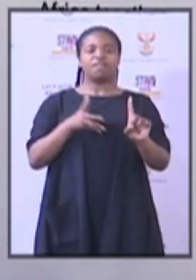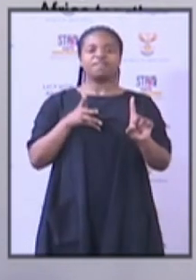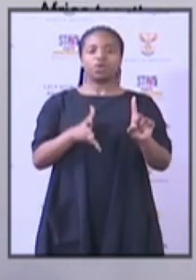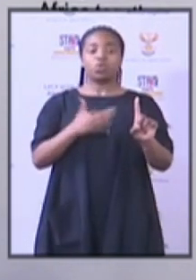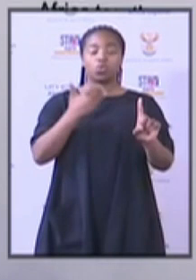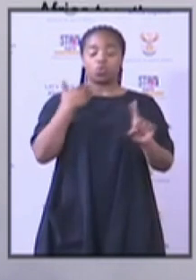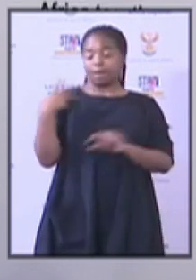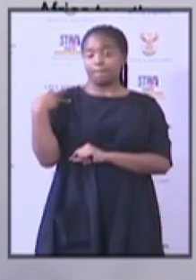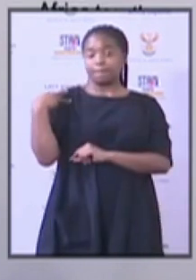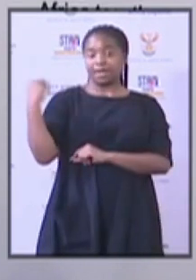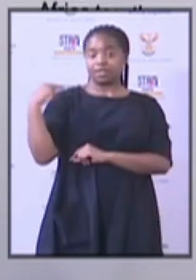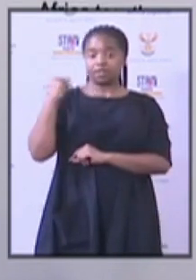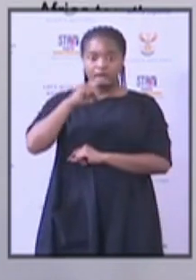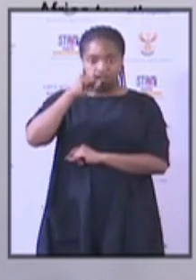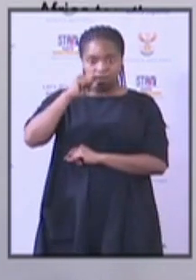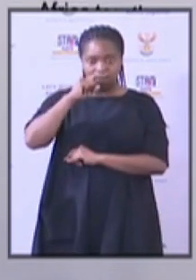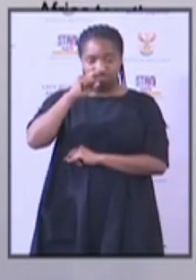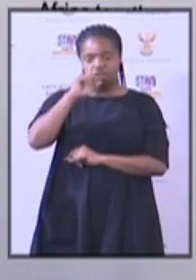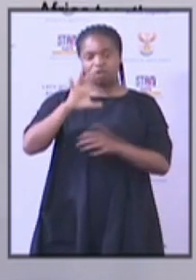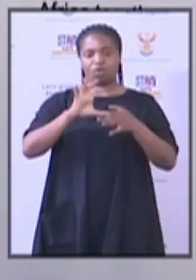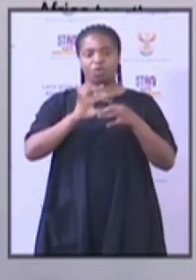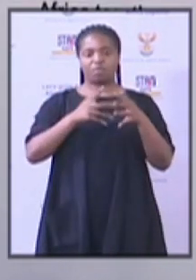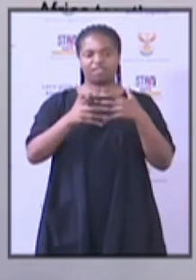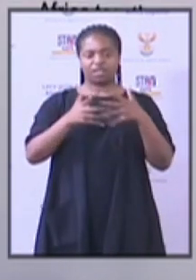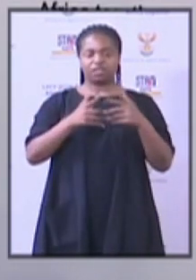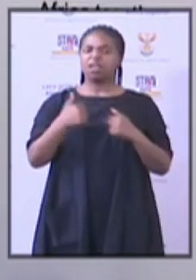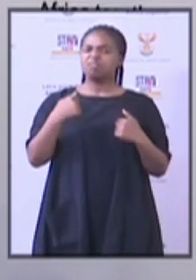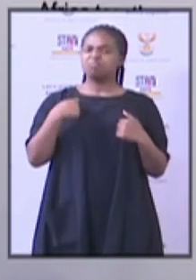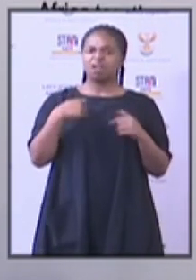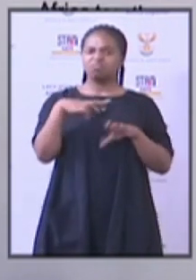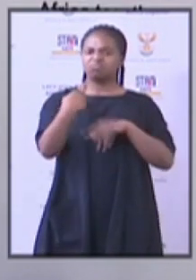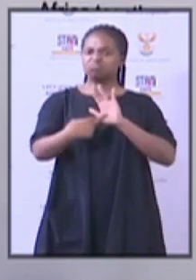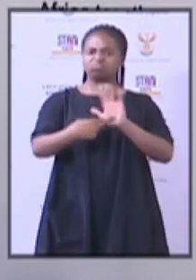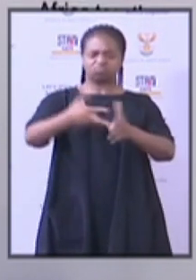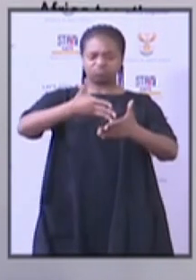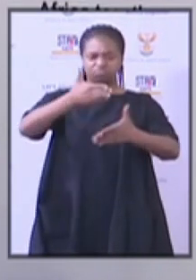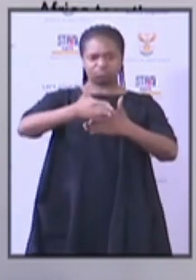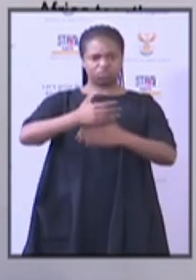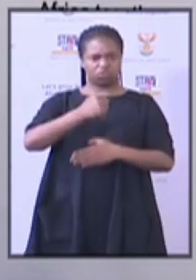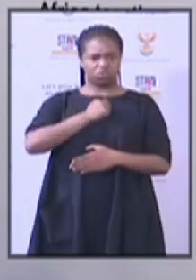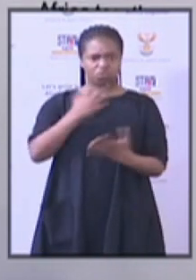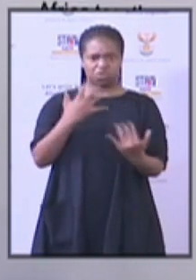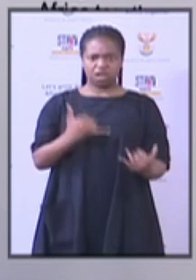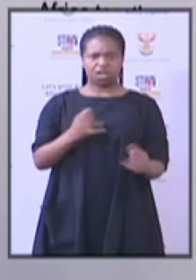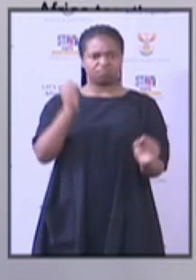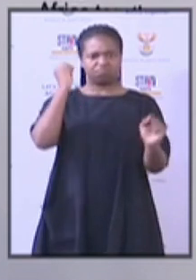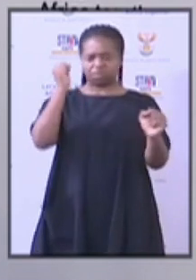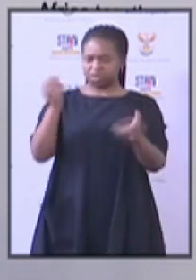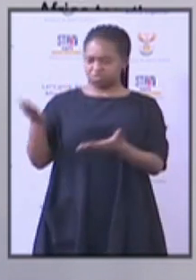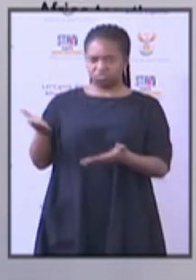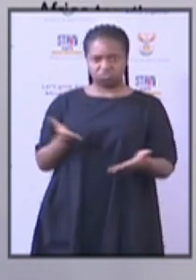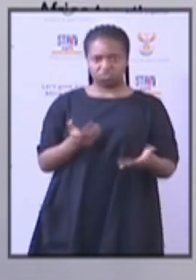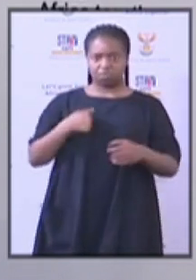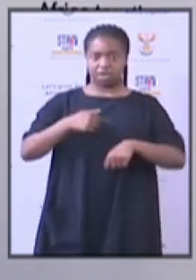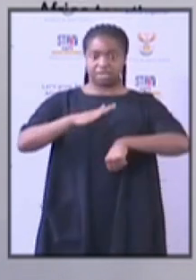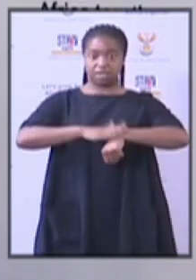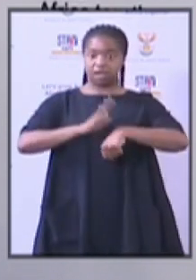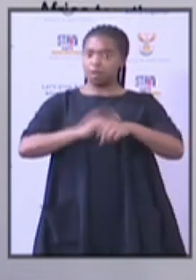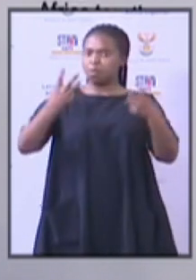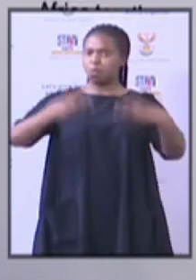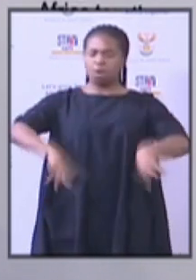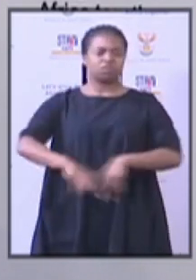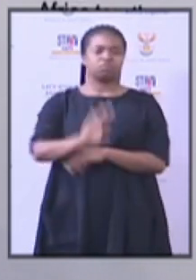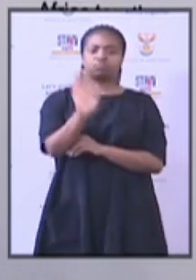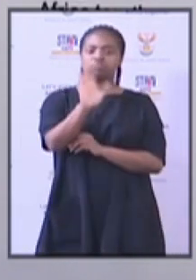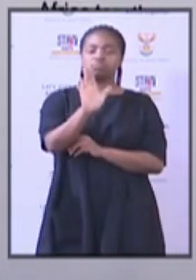today is to just facilitate the engagement between you and the Minister. Without wasting any further